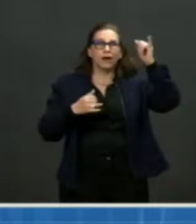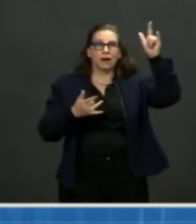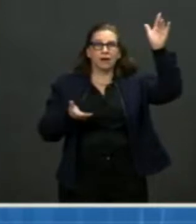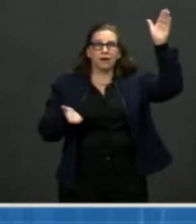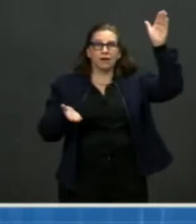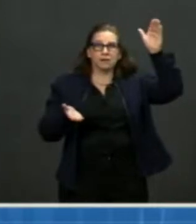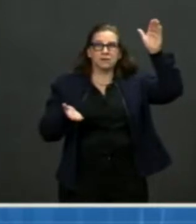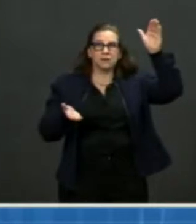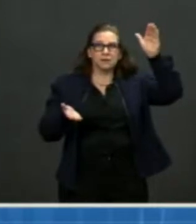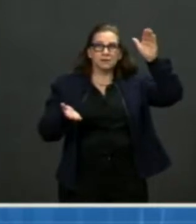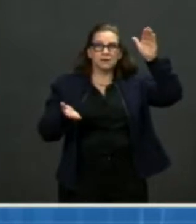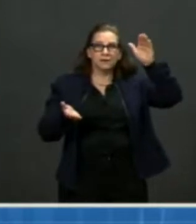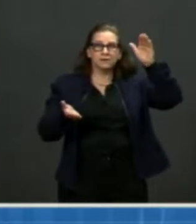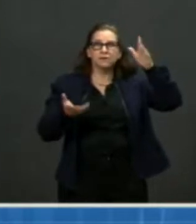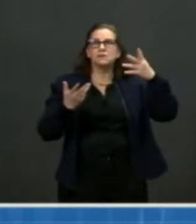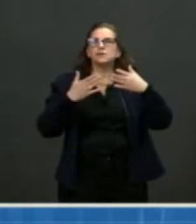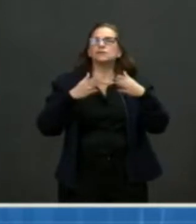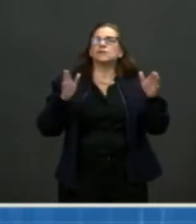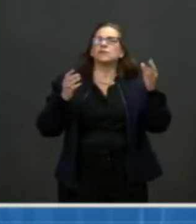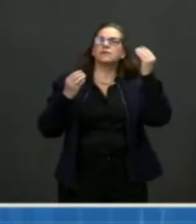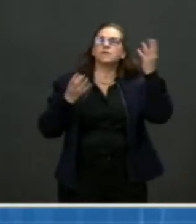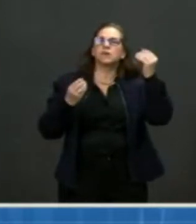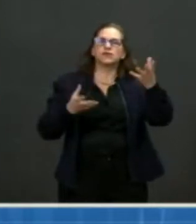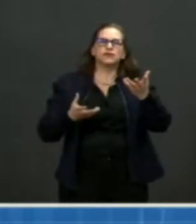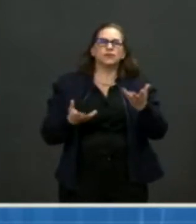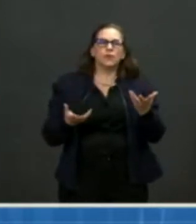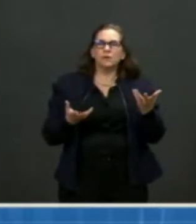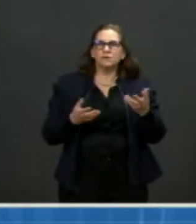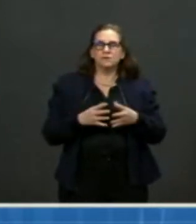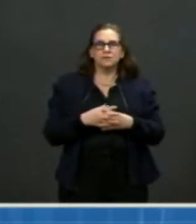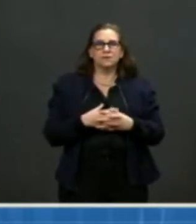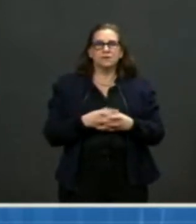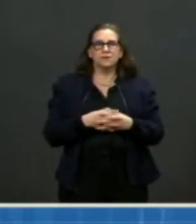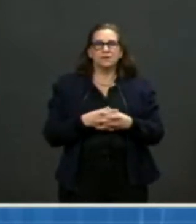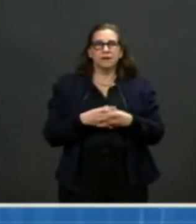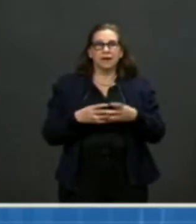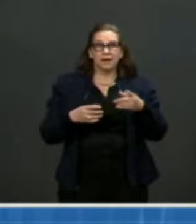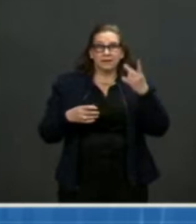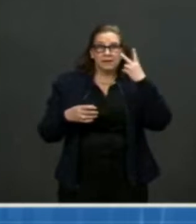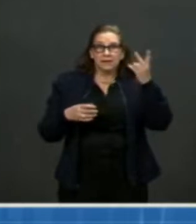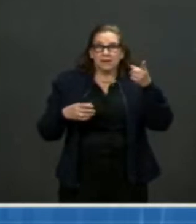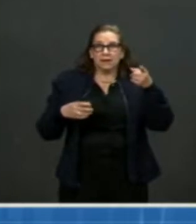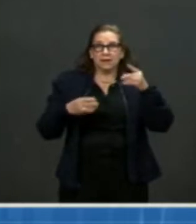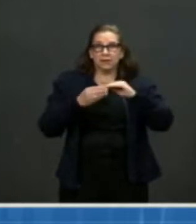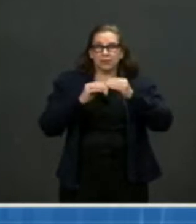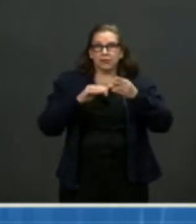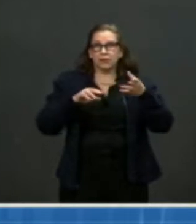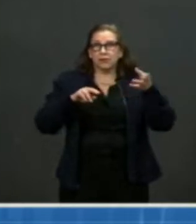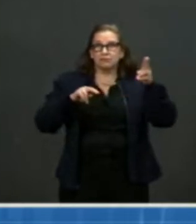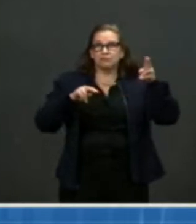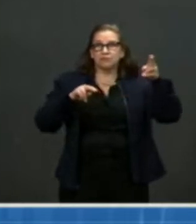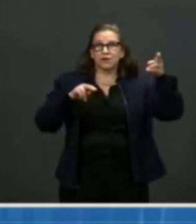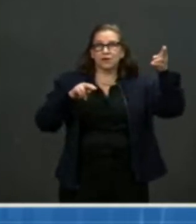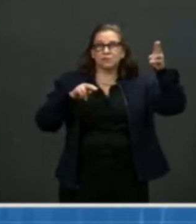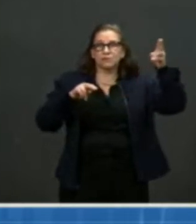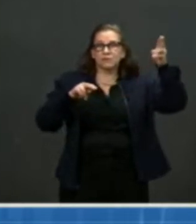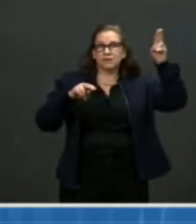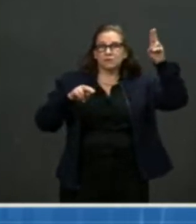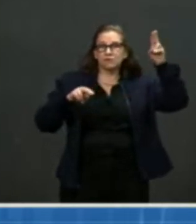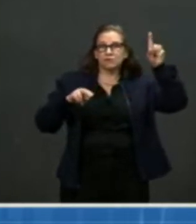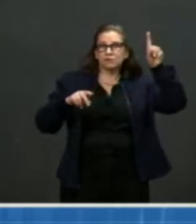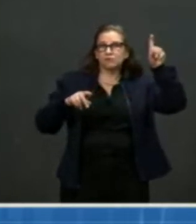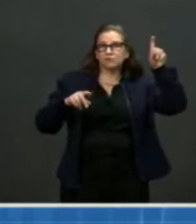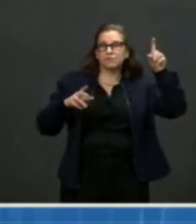with continuing, relatively high case numbers? And does that communicate your message about vaccination if the death rates